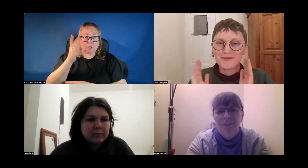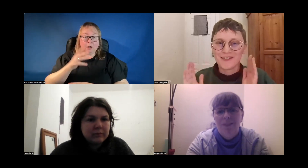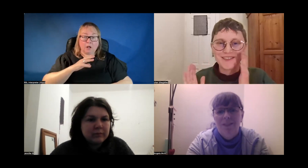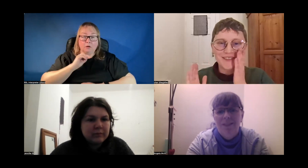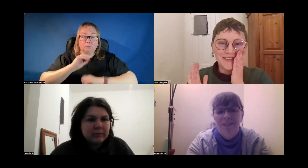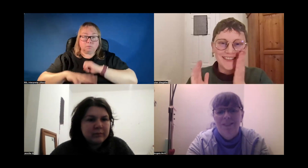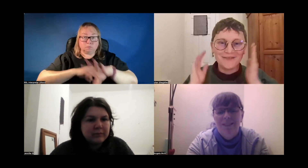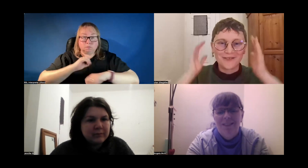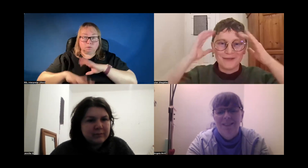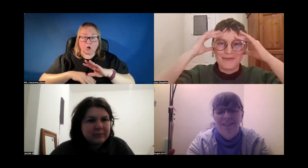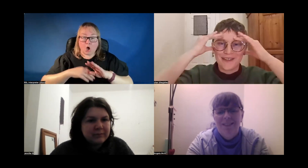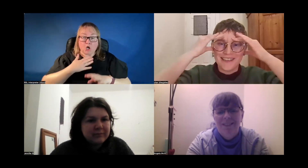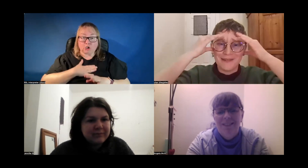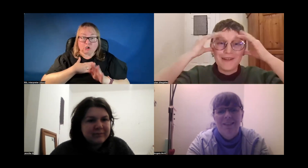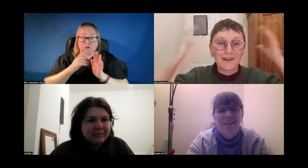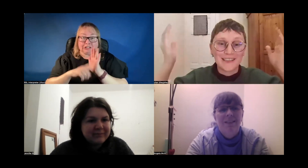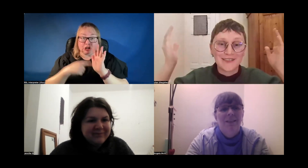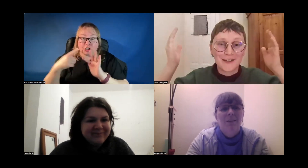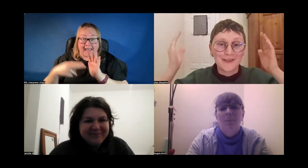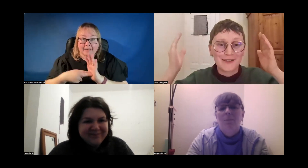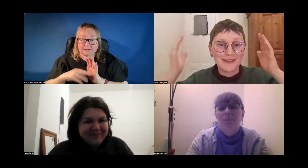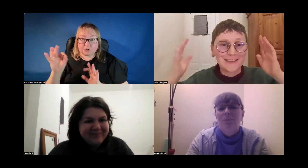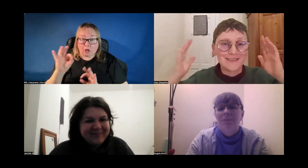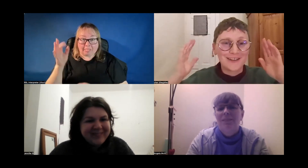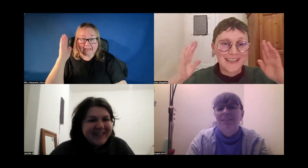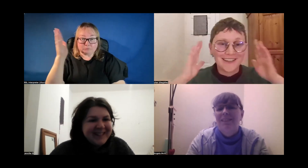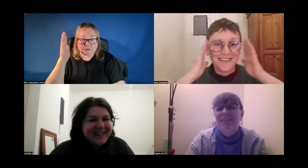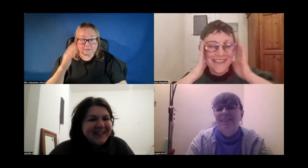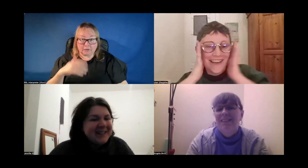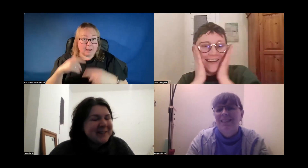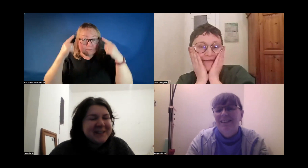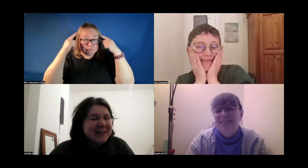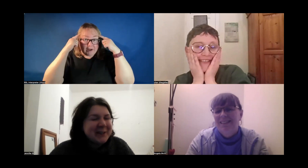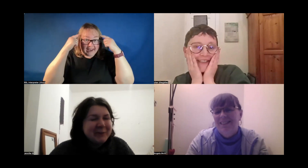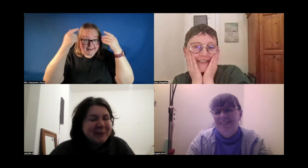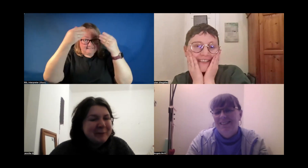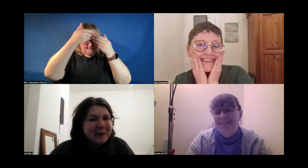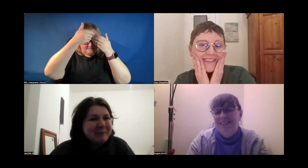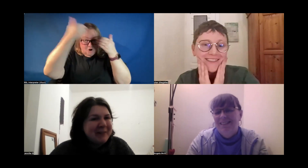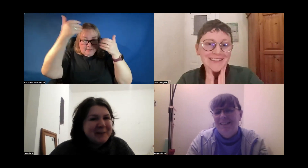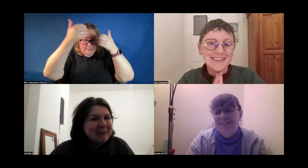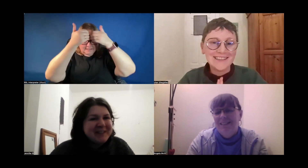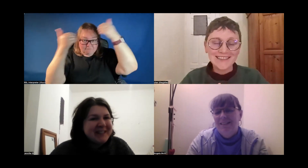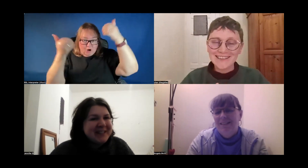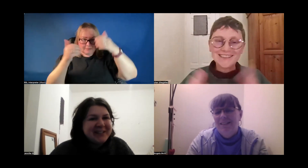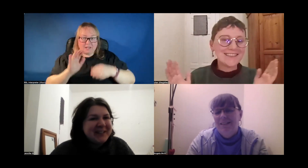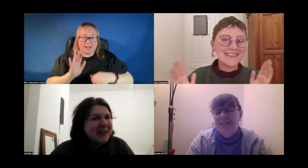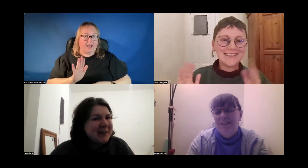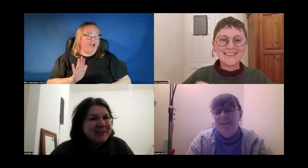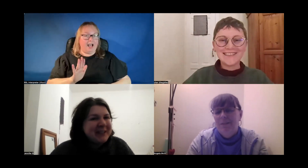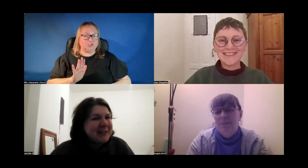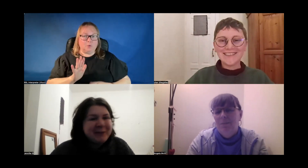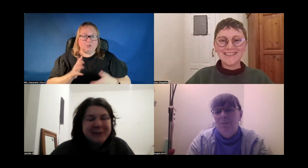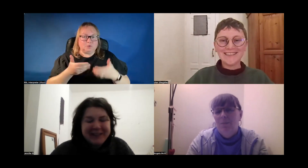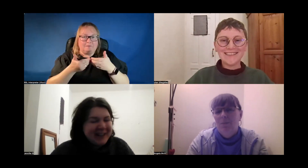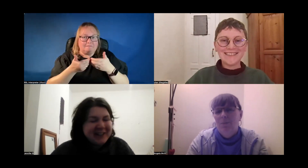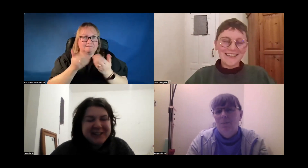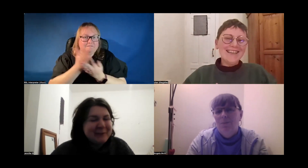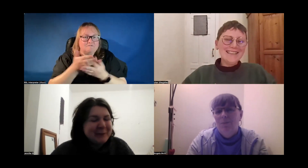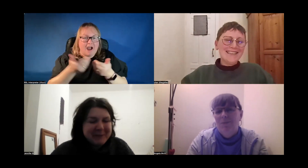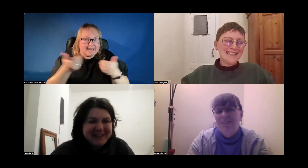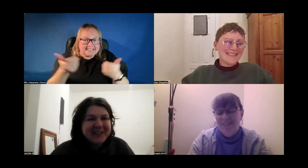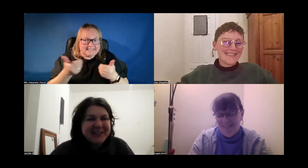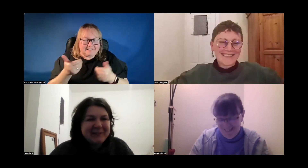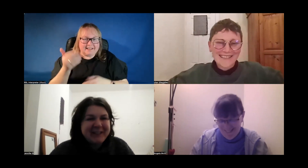Jennifer. I'm so sorry, Jennifer. My brain is very fragmented right now. You said I don't want to fragment this presentation. I'm going to give you the